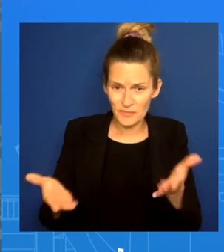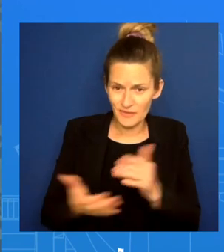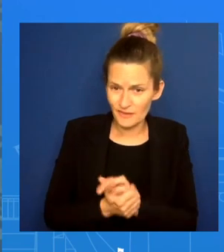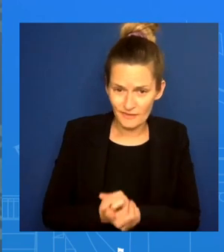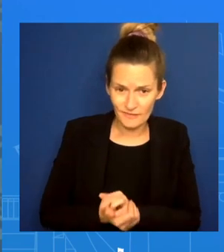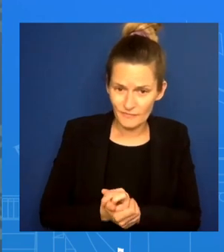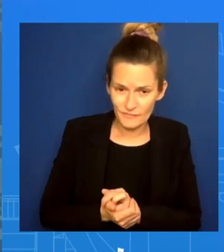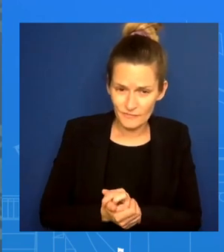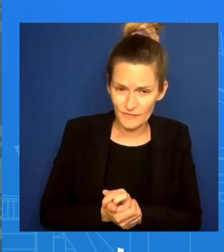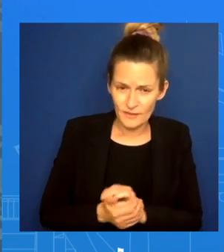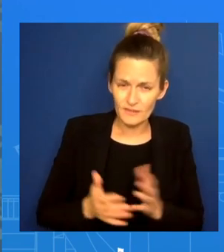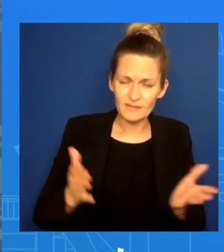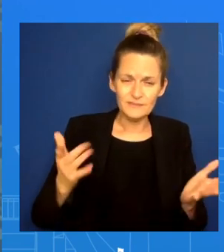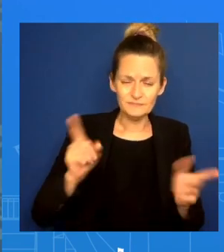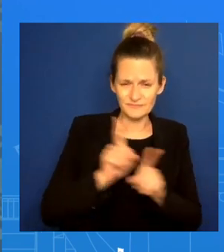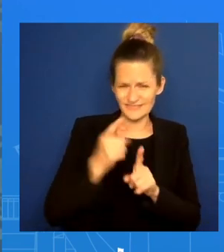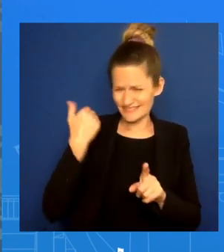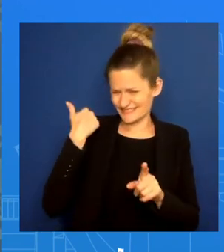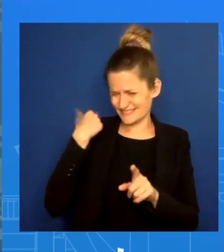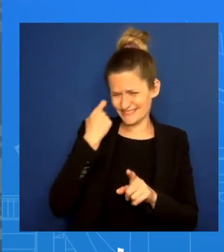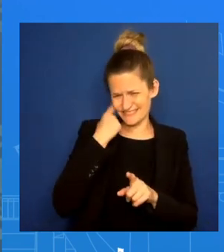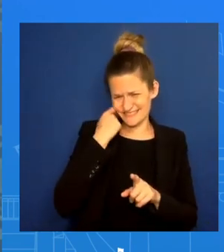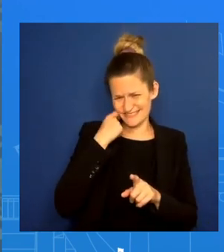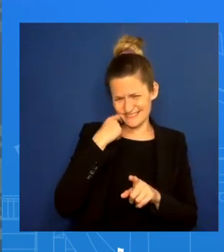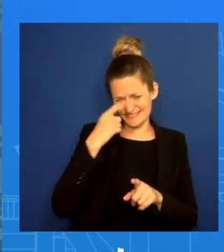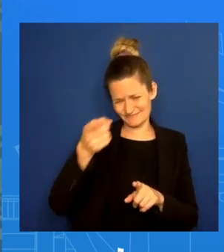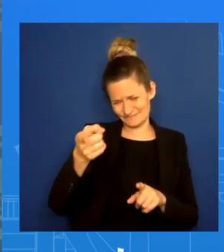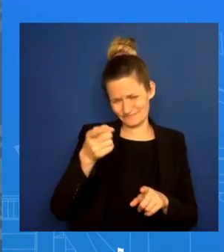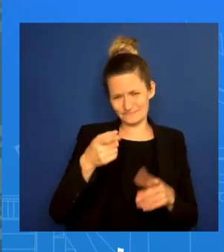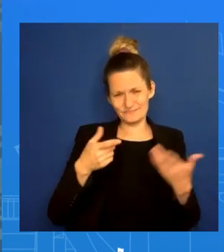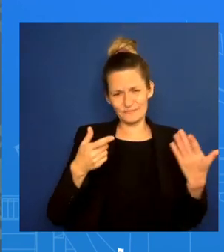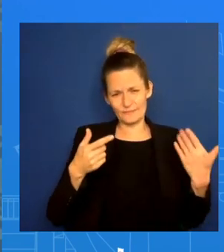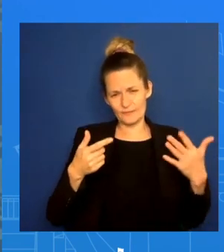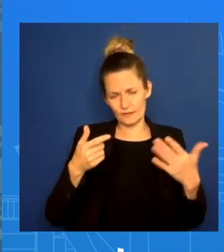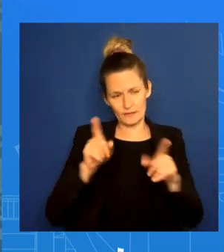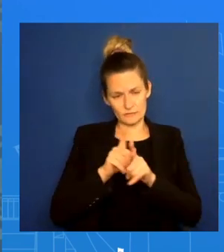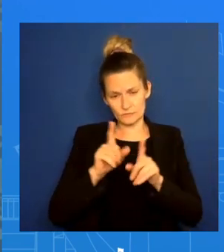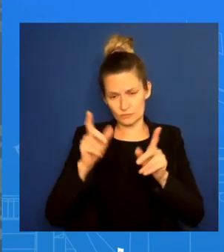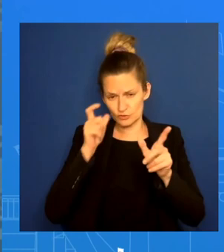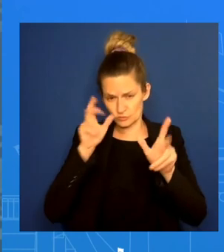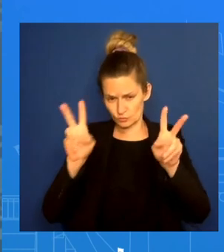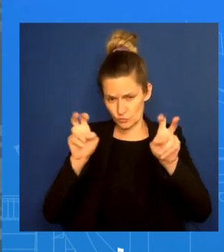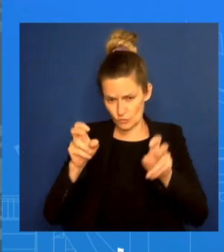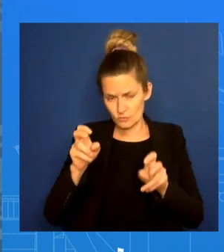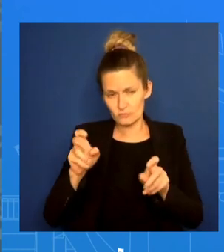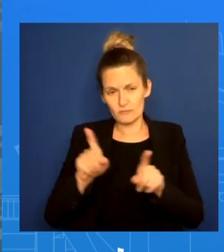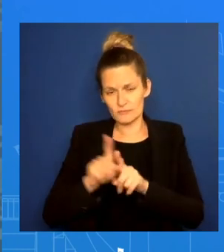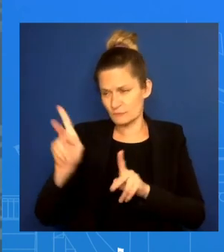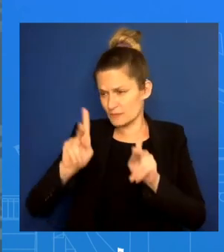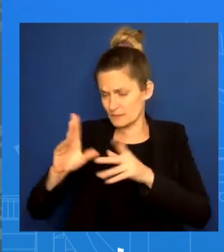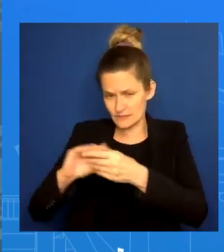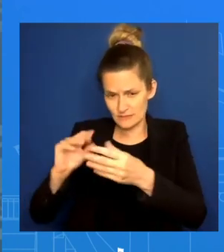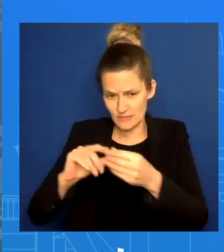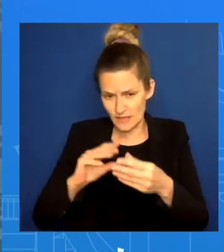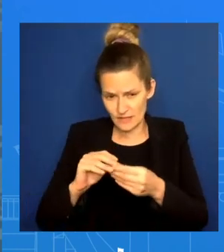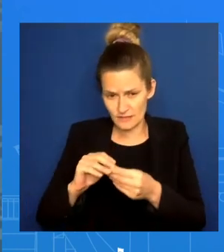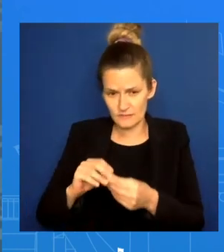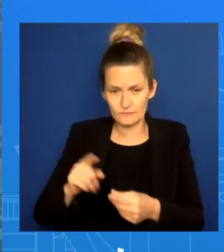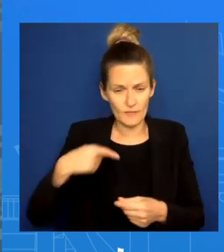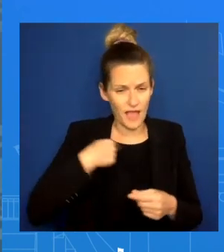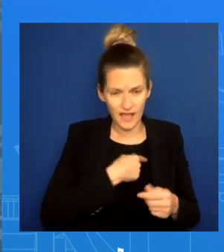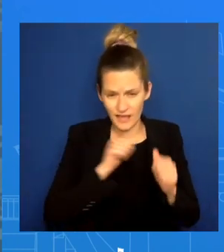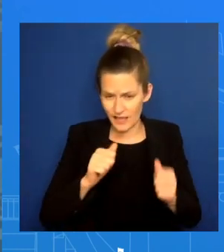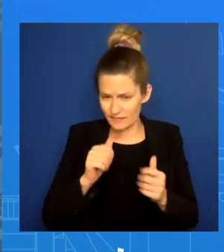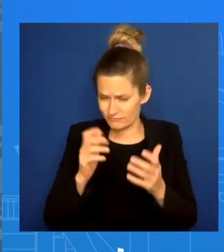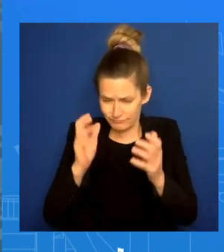a couple of outlets who have said this as well. And so there is not, and I'm happy to list more economic folks who have said